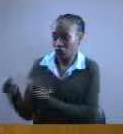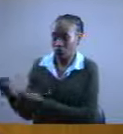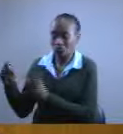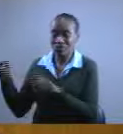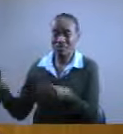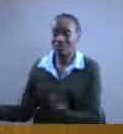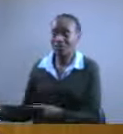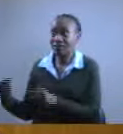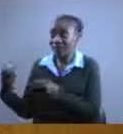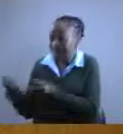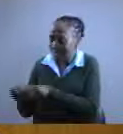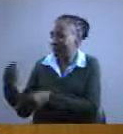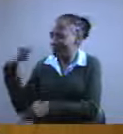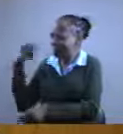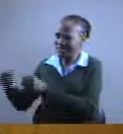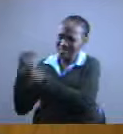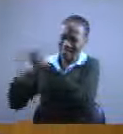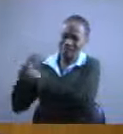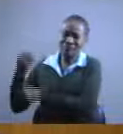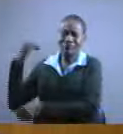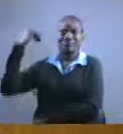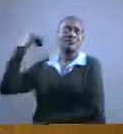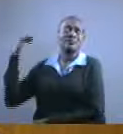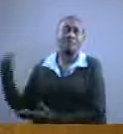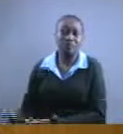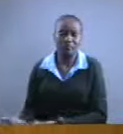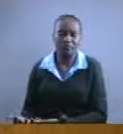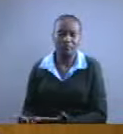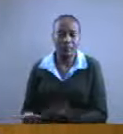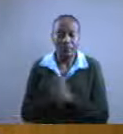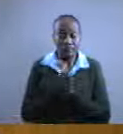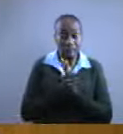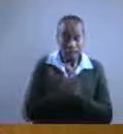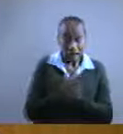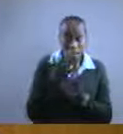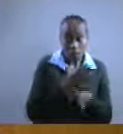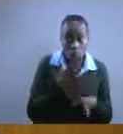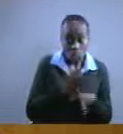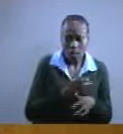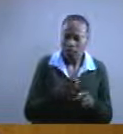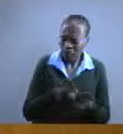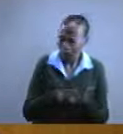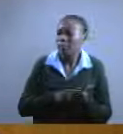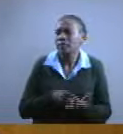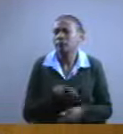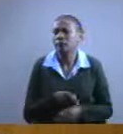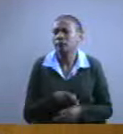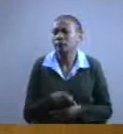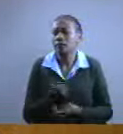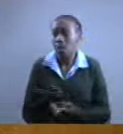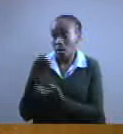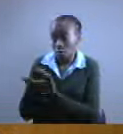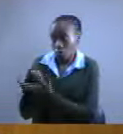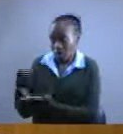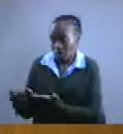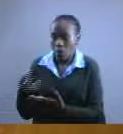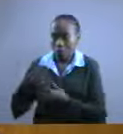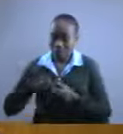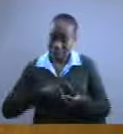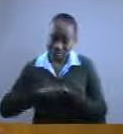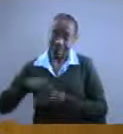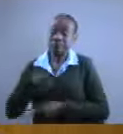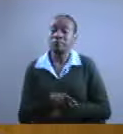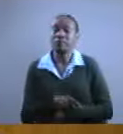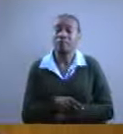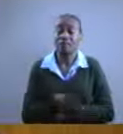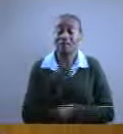bequeathed on us, and the demand for skilled labor that the economy is now generating. This